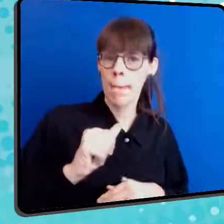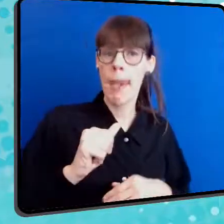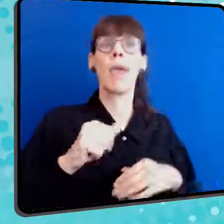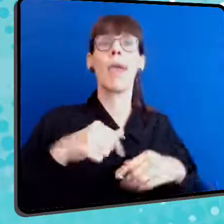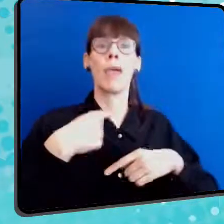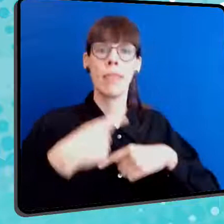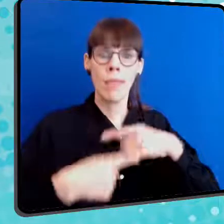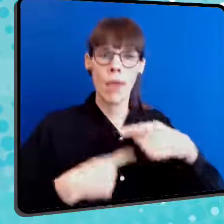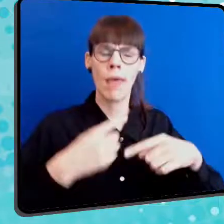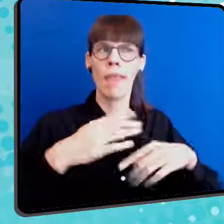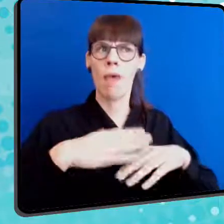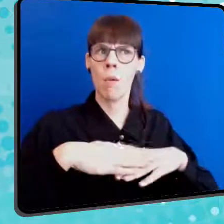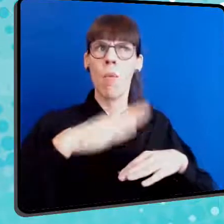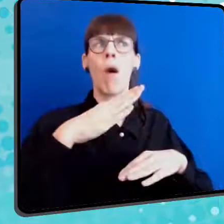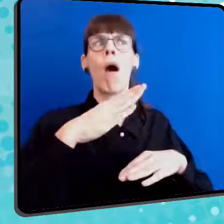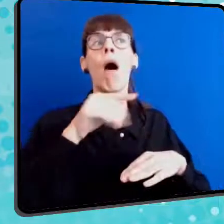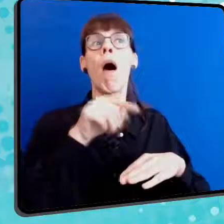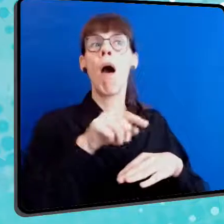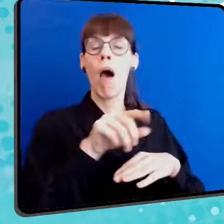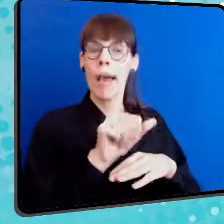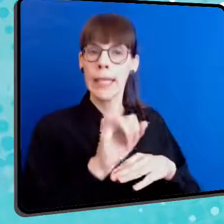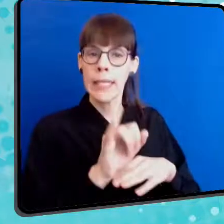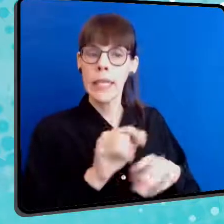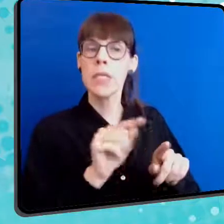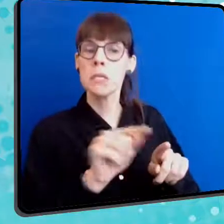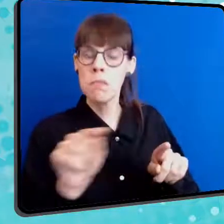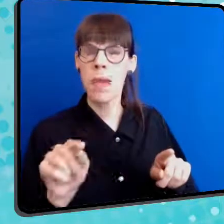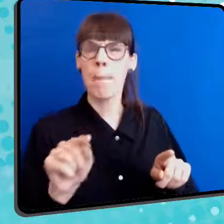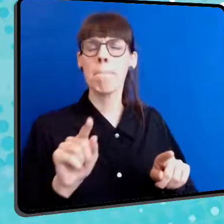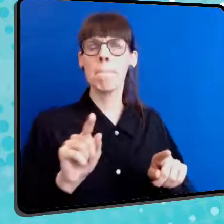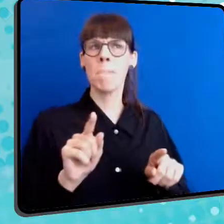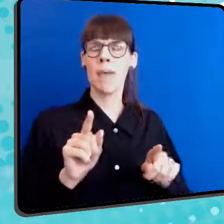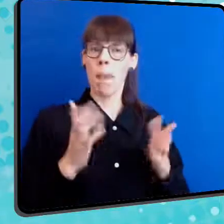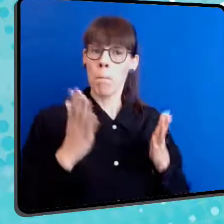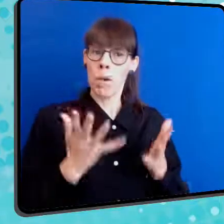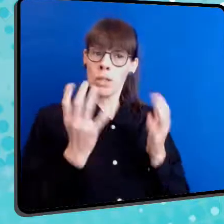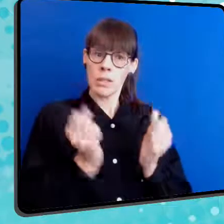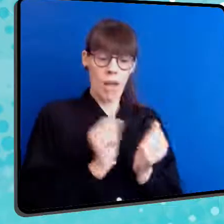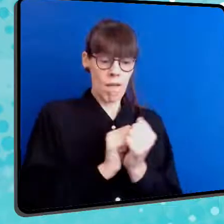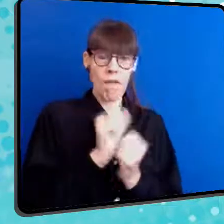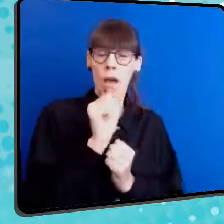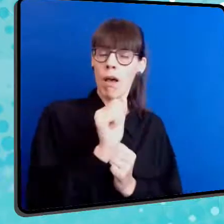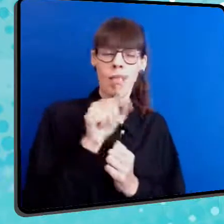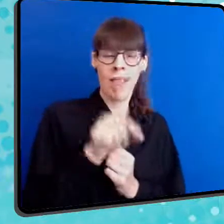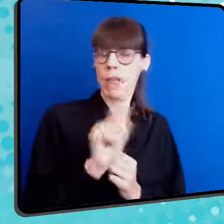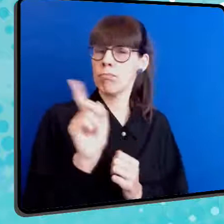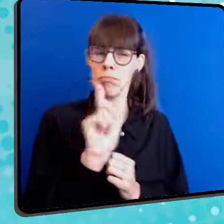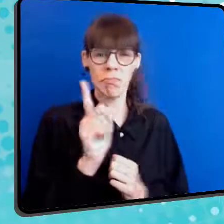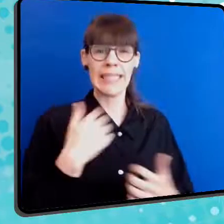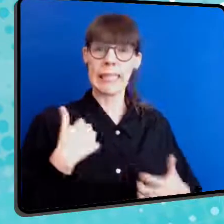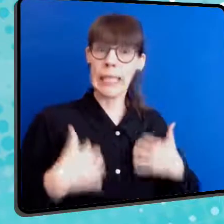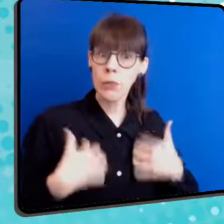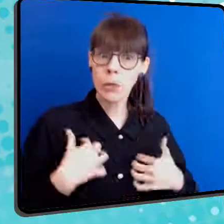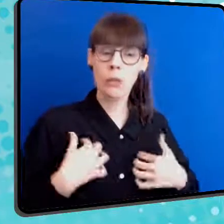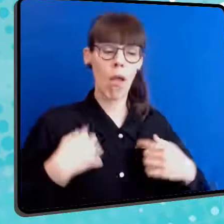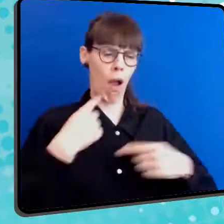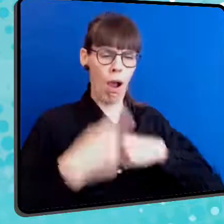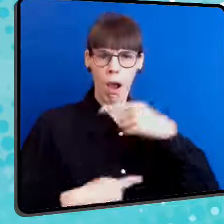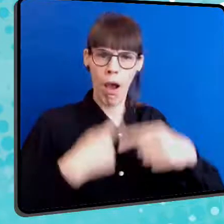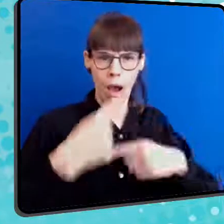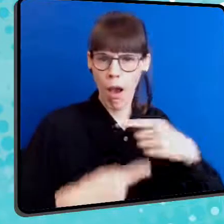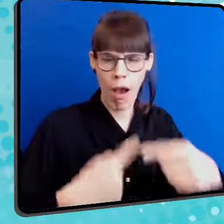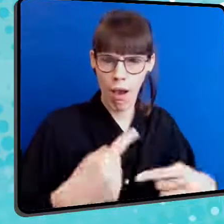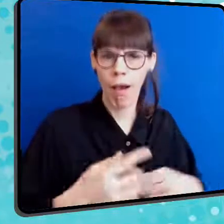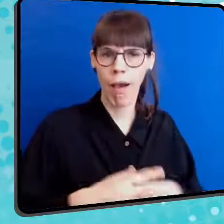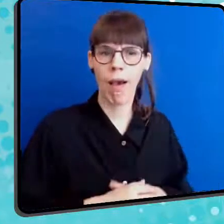know. But again, you just don't need that kind of stuff. If you're interested, by all means do it. But you don't need a software